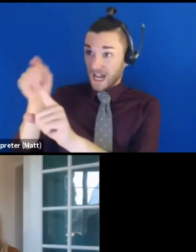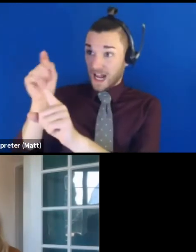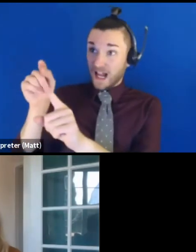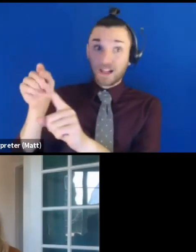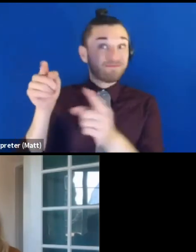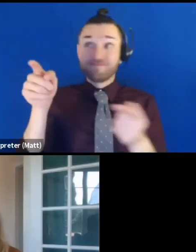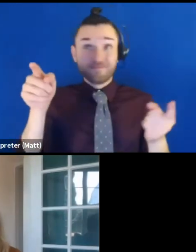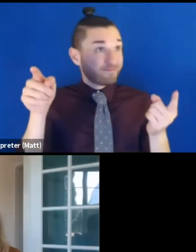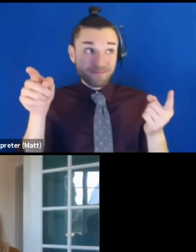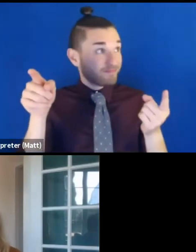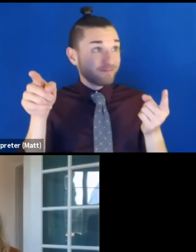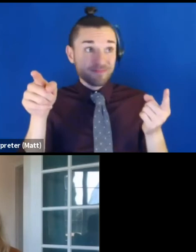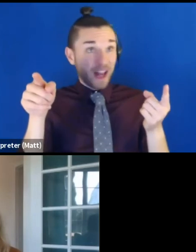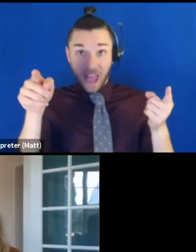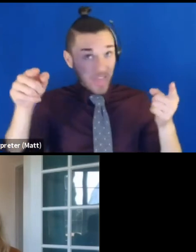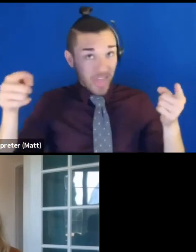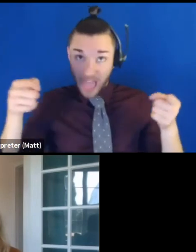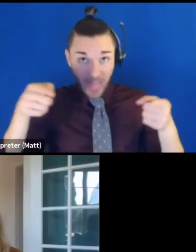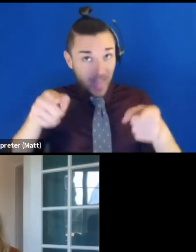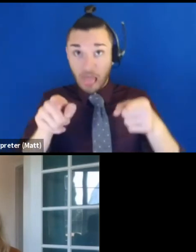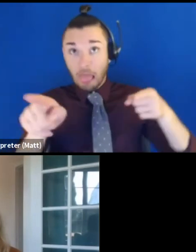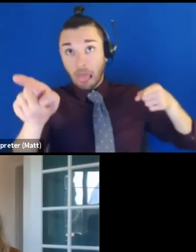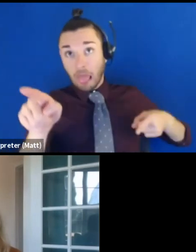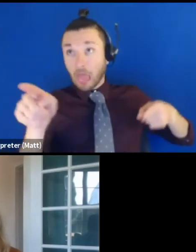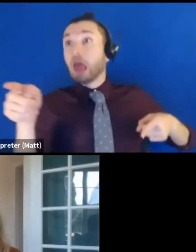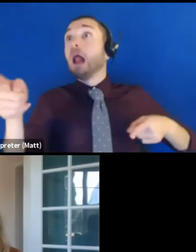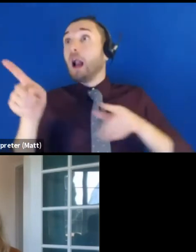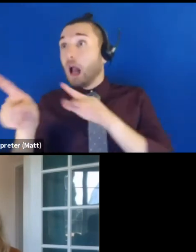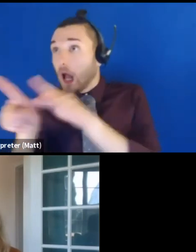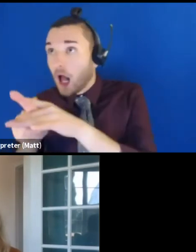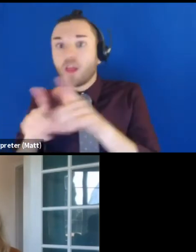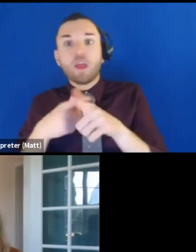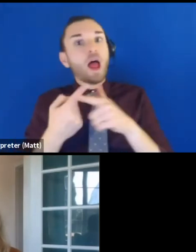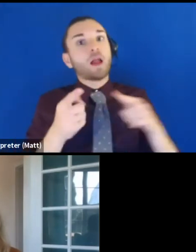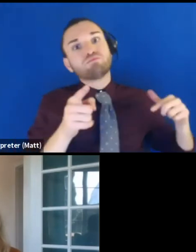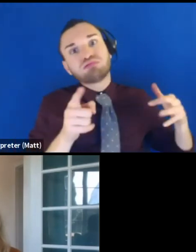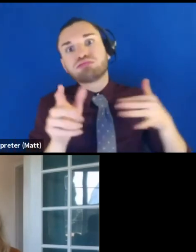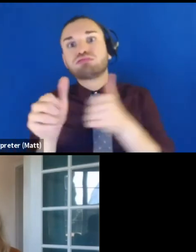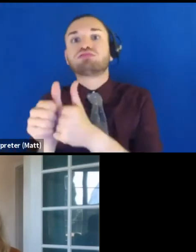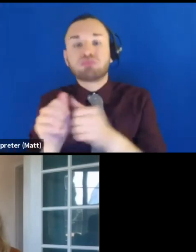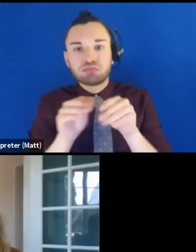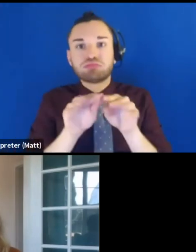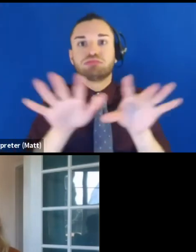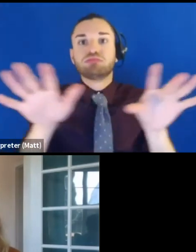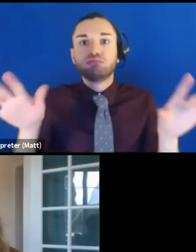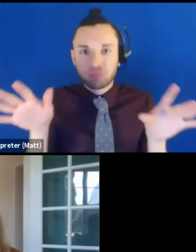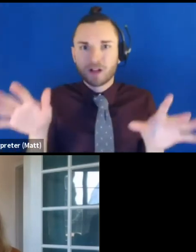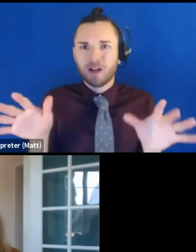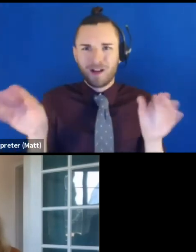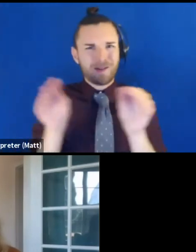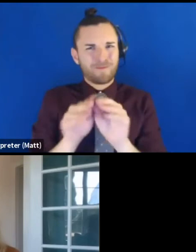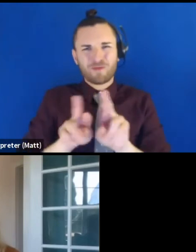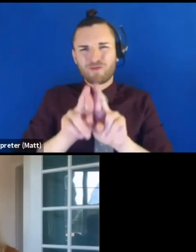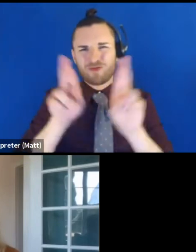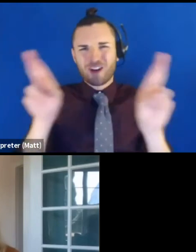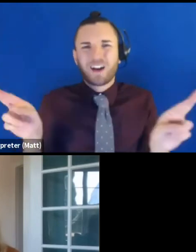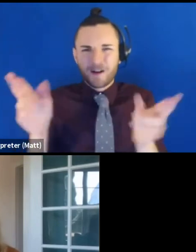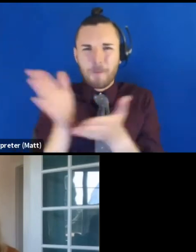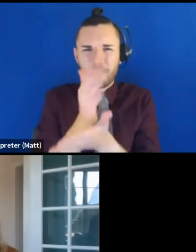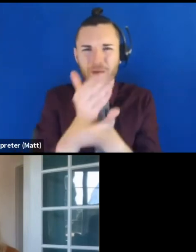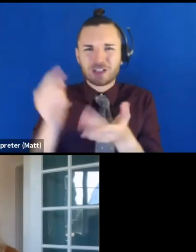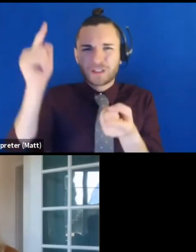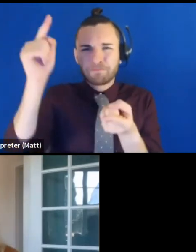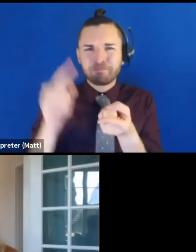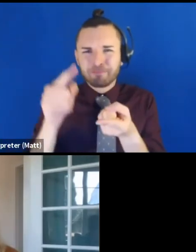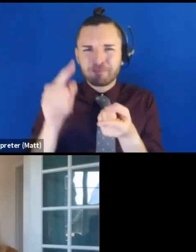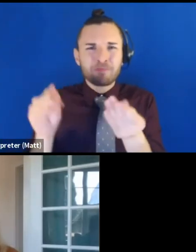think once the door opened a bit and once the economics allowed for more risk-taking, lower budget shows, you could